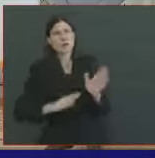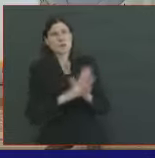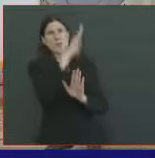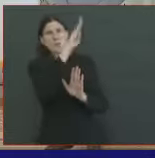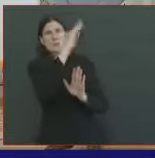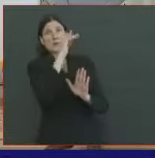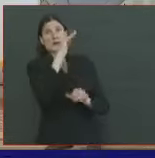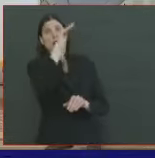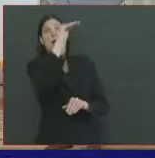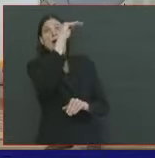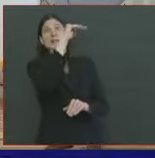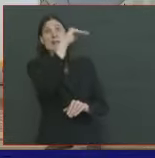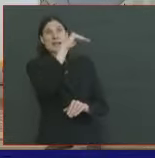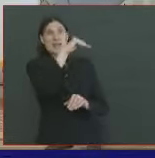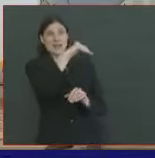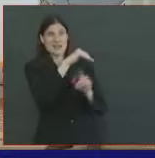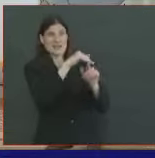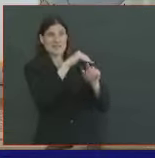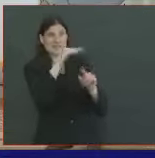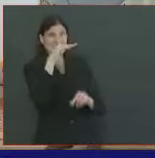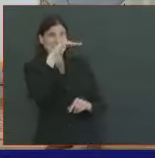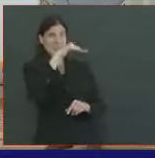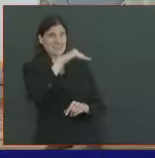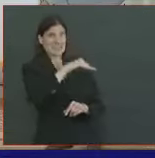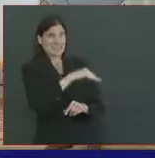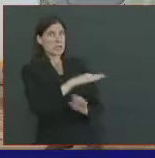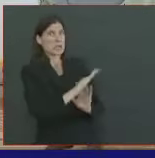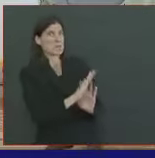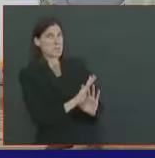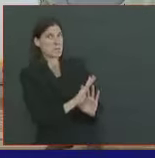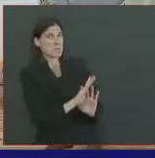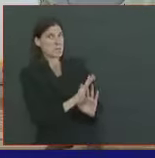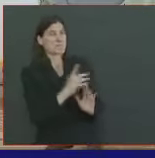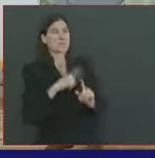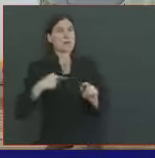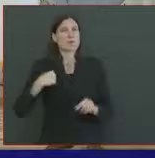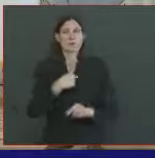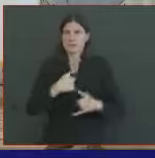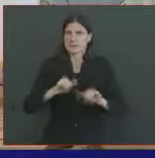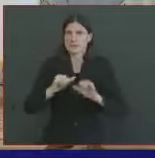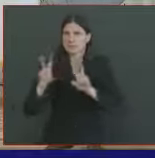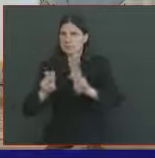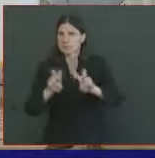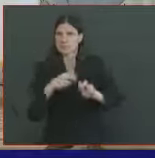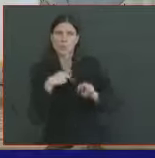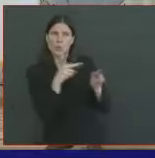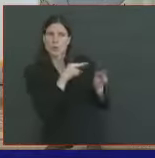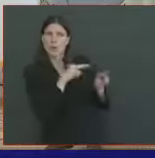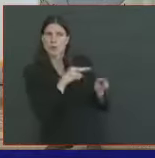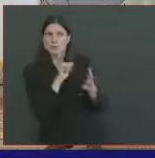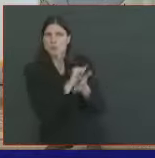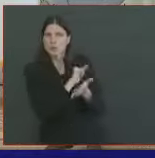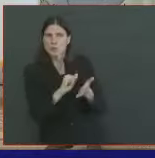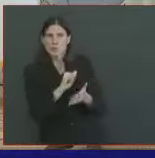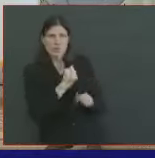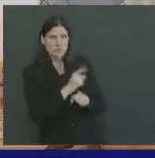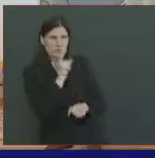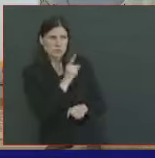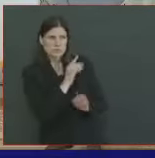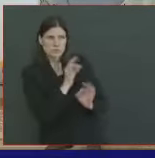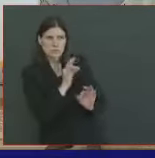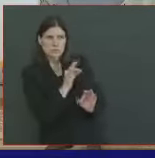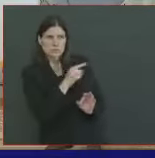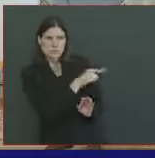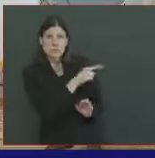traditional testing, the PCR test, the testing with the equipment, before we move into the antibody testing. We will get